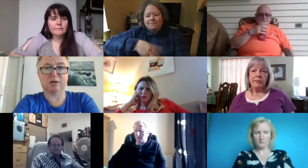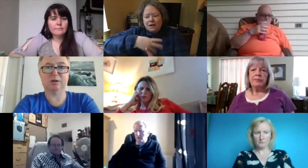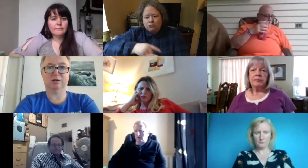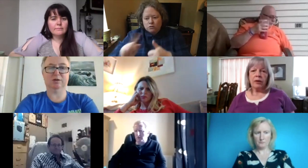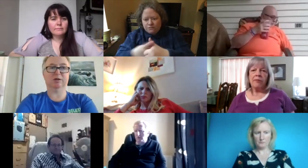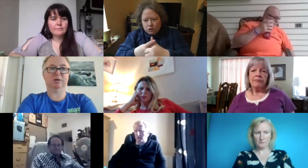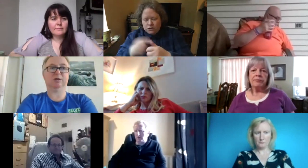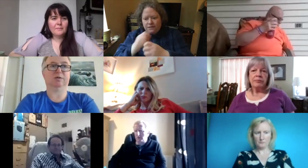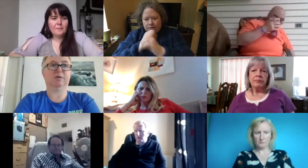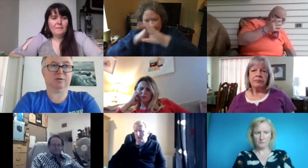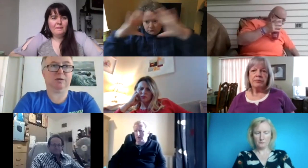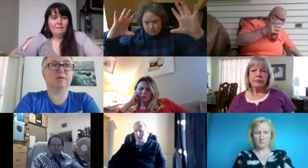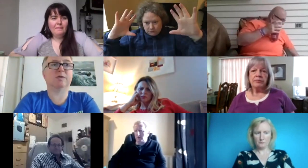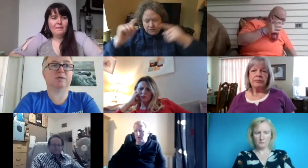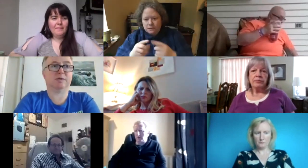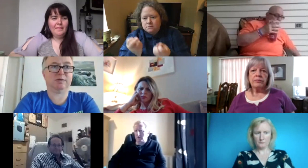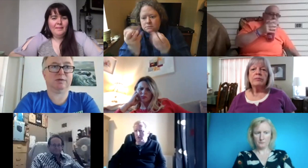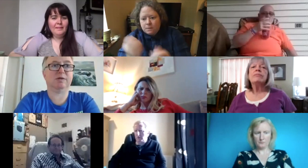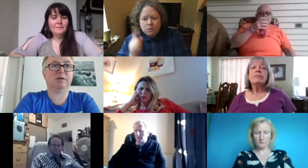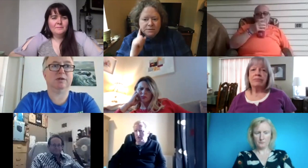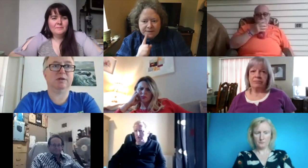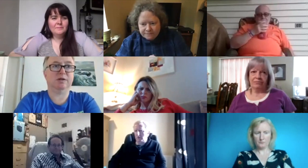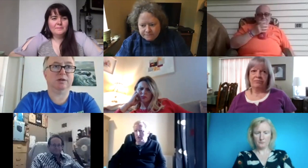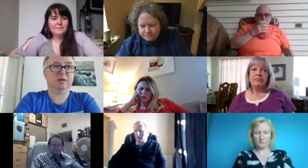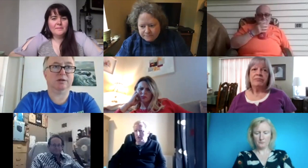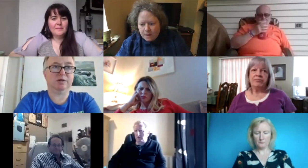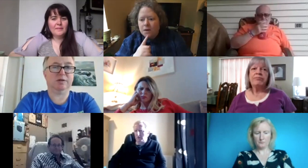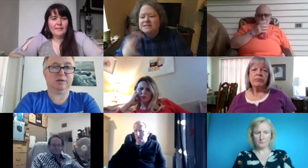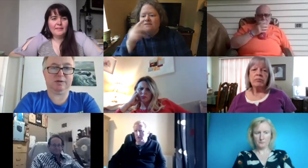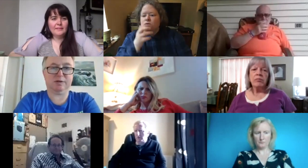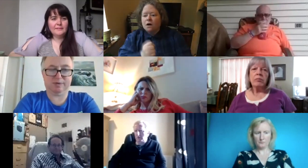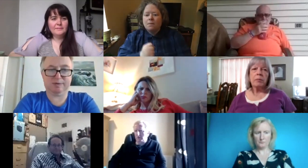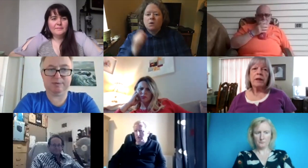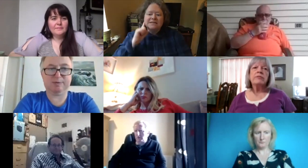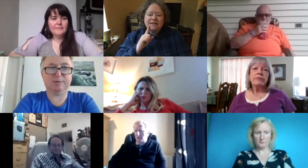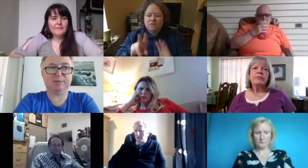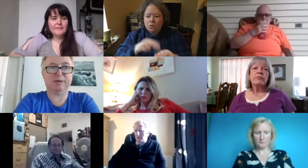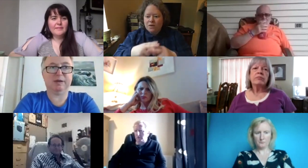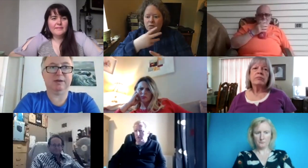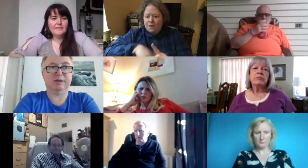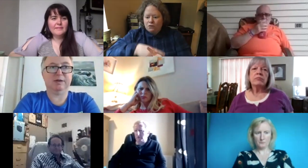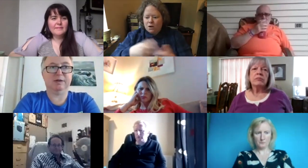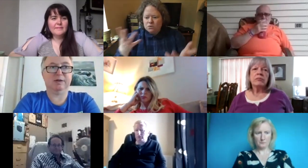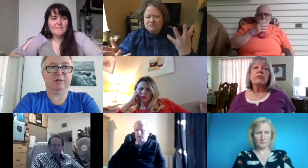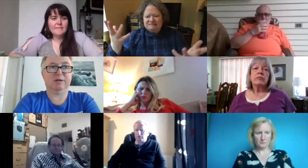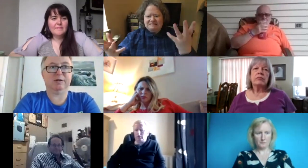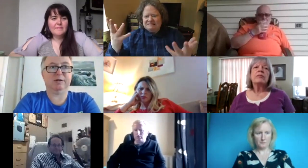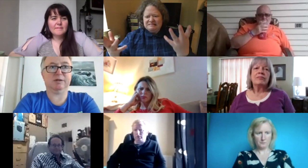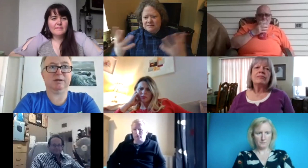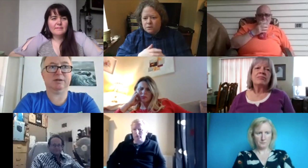and then I'm going to be moving on to, it's just to give you a bigger picture of what was happening in